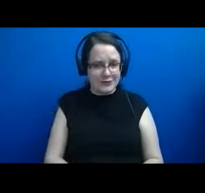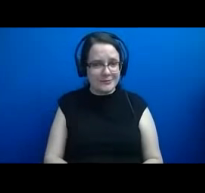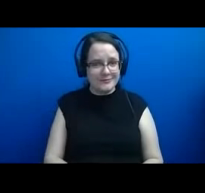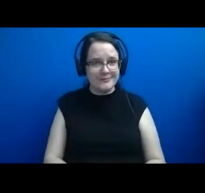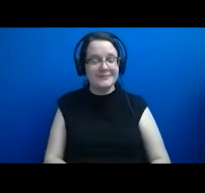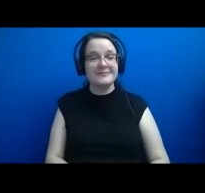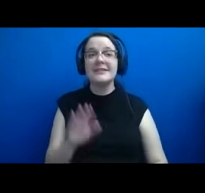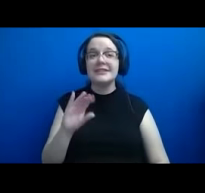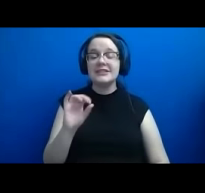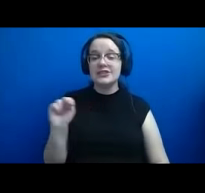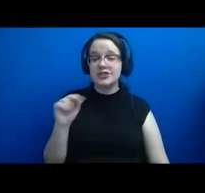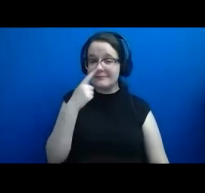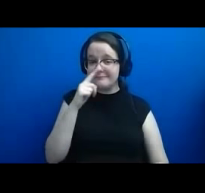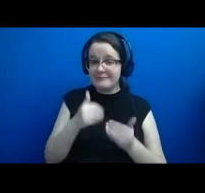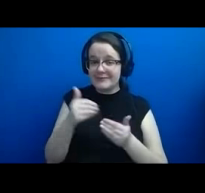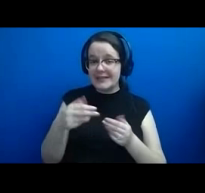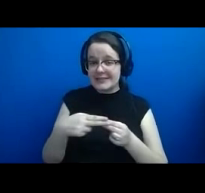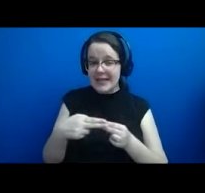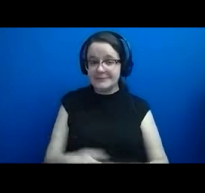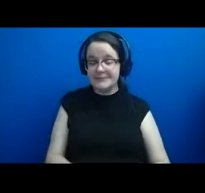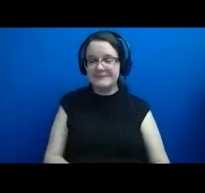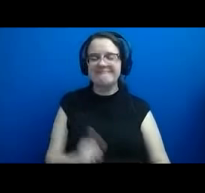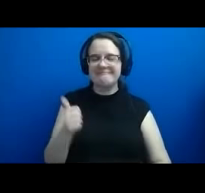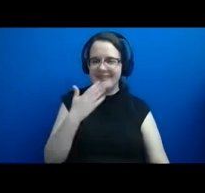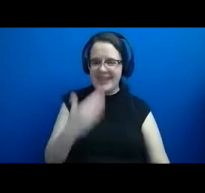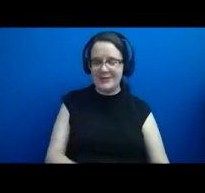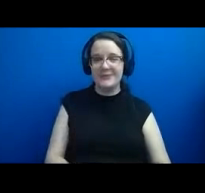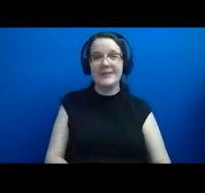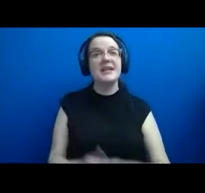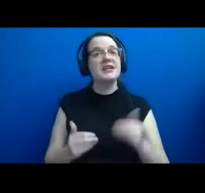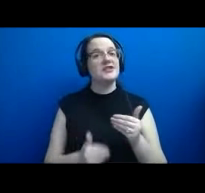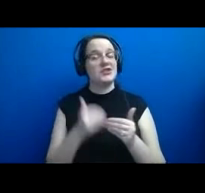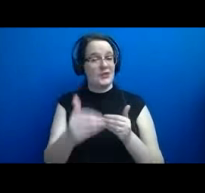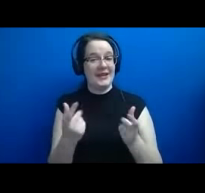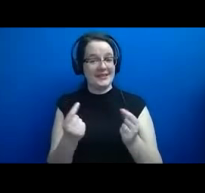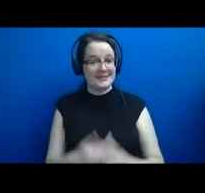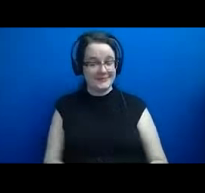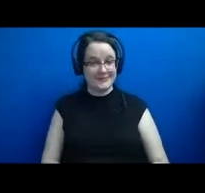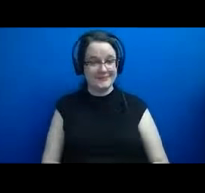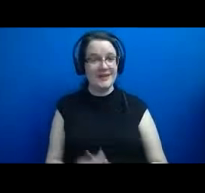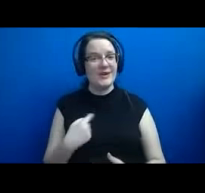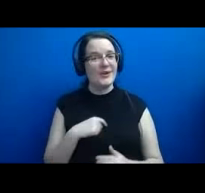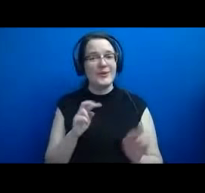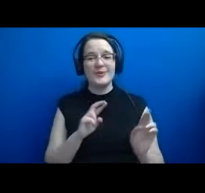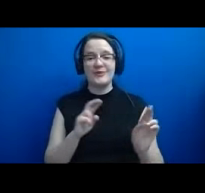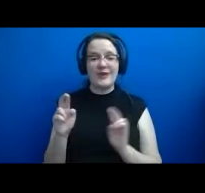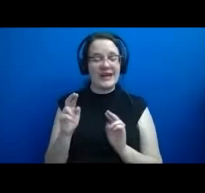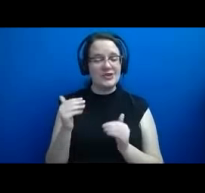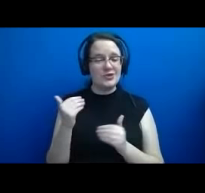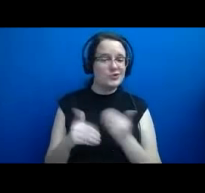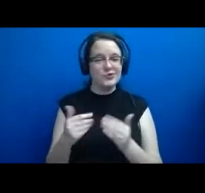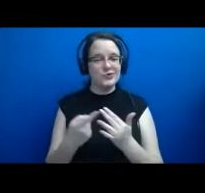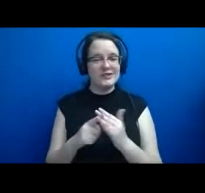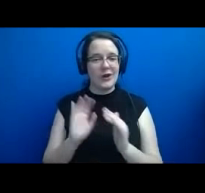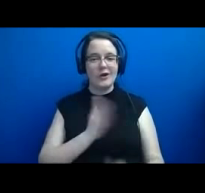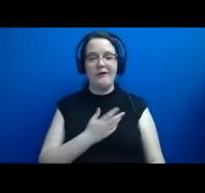can you go to the next one? Thank you. Next steps. We are getting ready to gear up our kitchen table